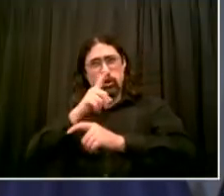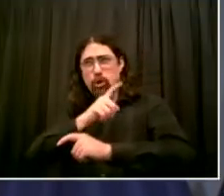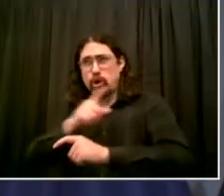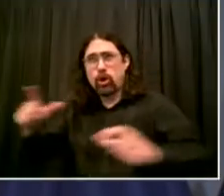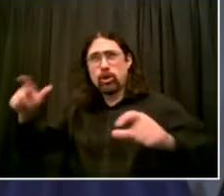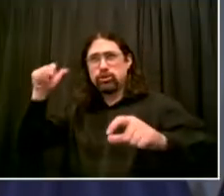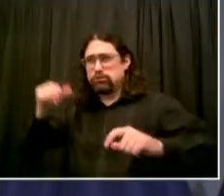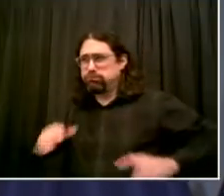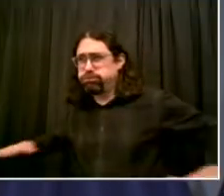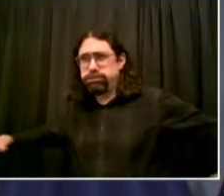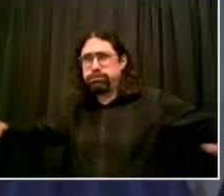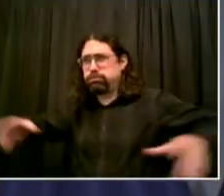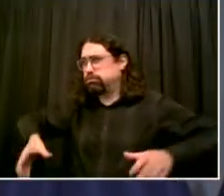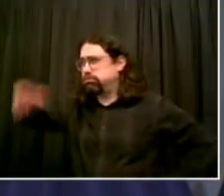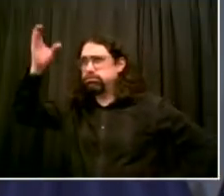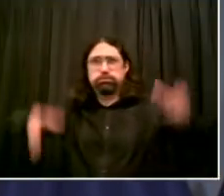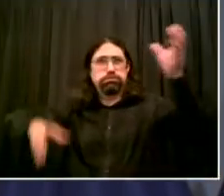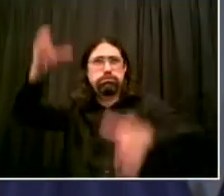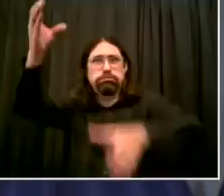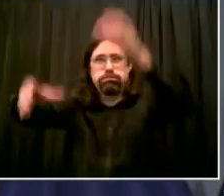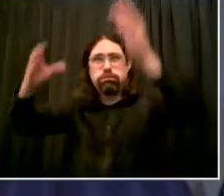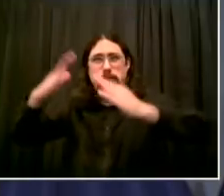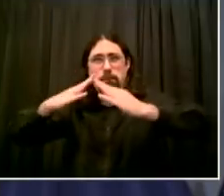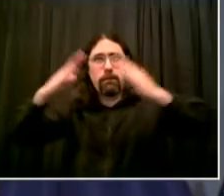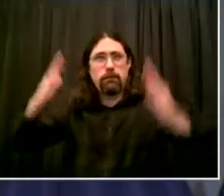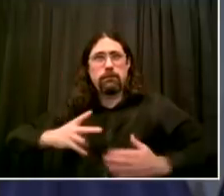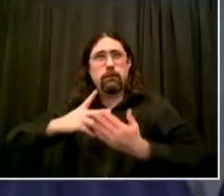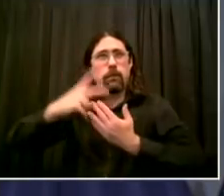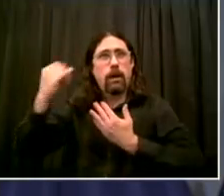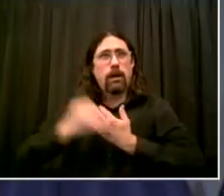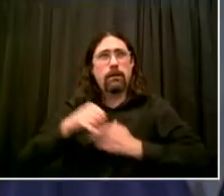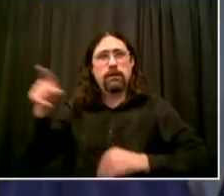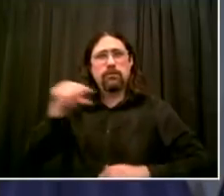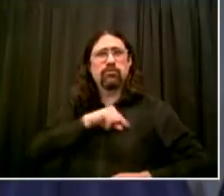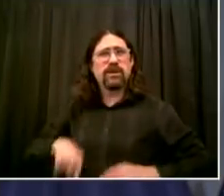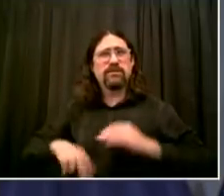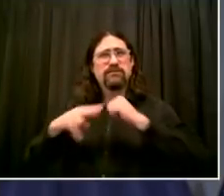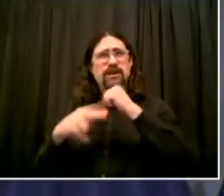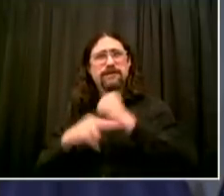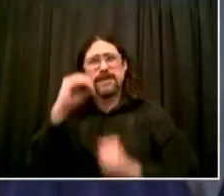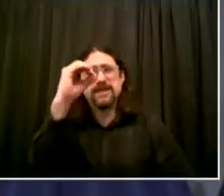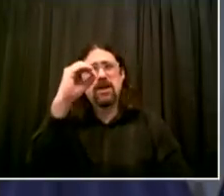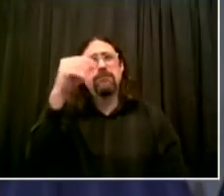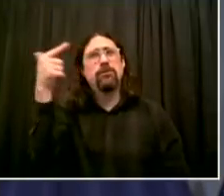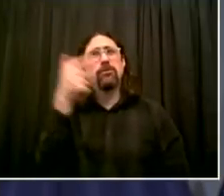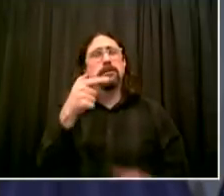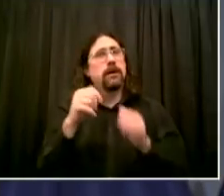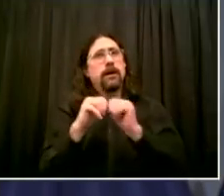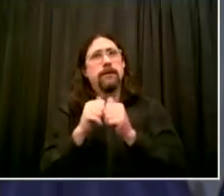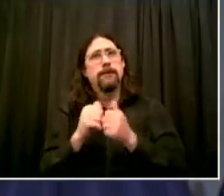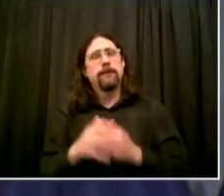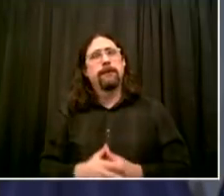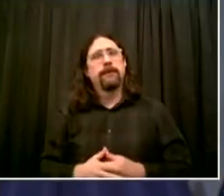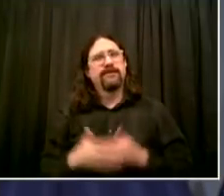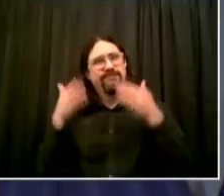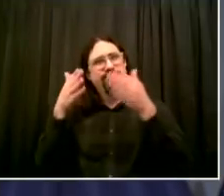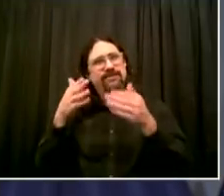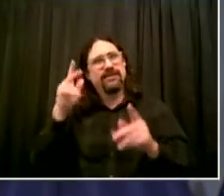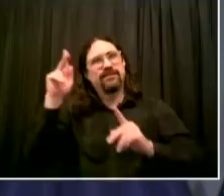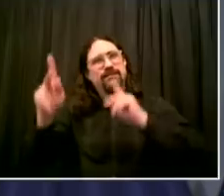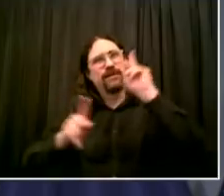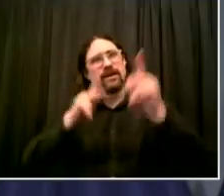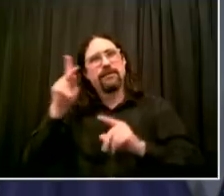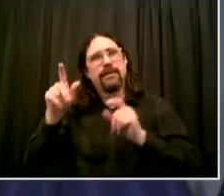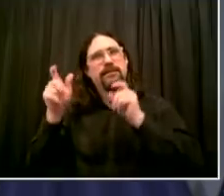and their humanity first is a key component. And when we want to affect change in a season where we see unrest and protests in